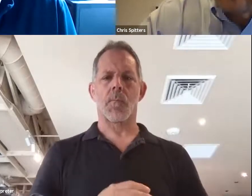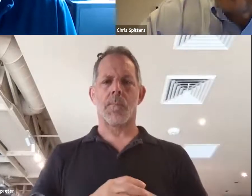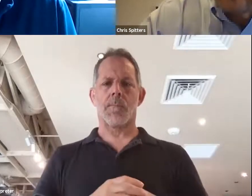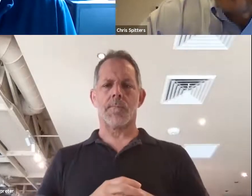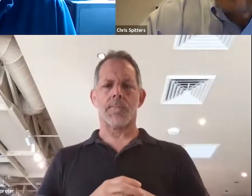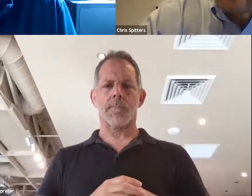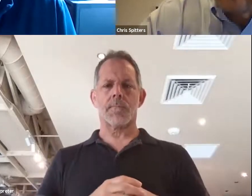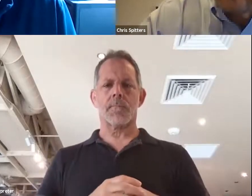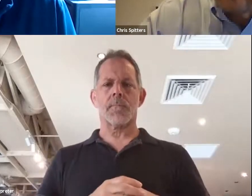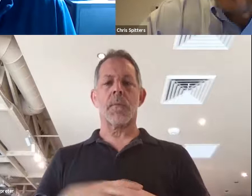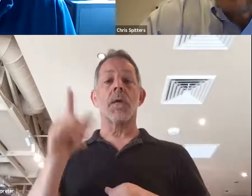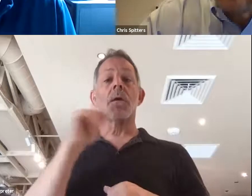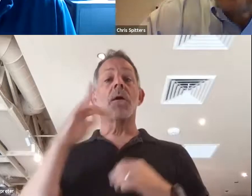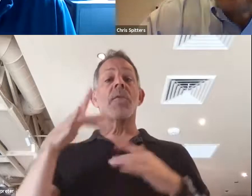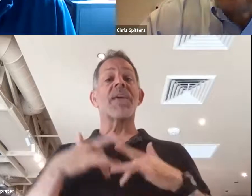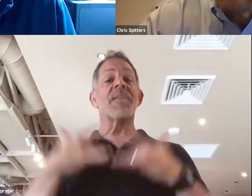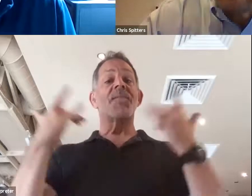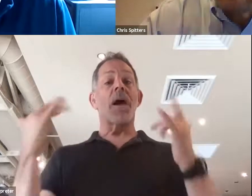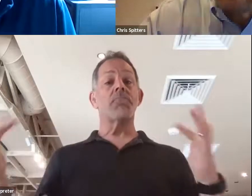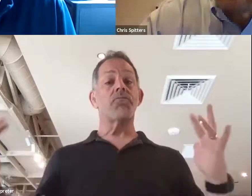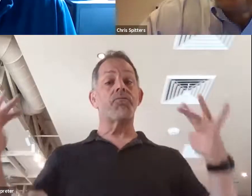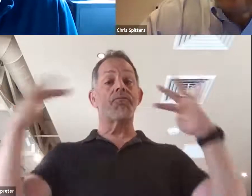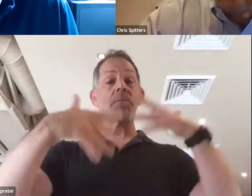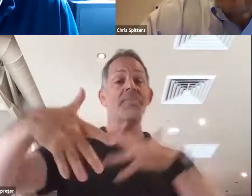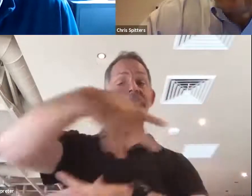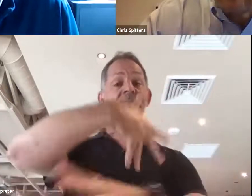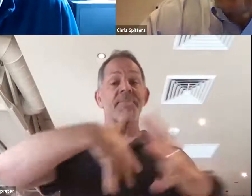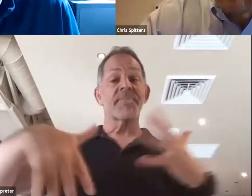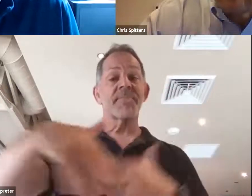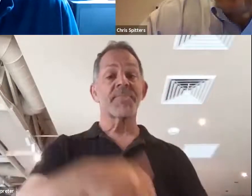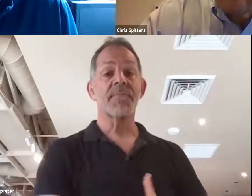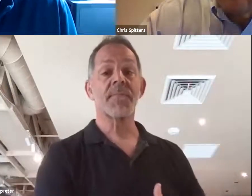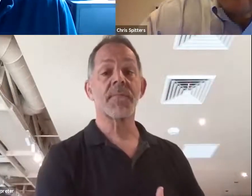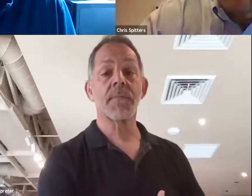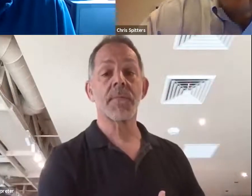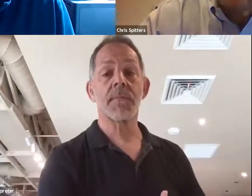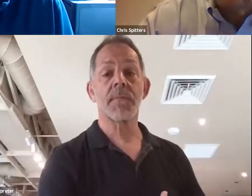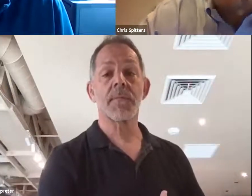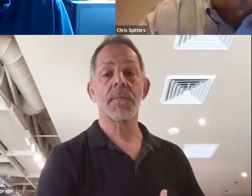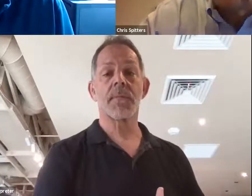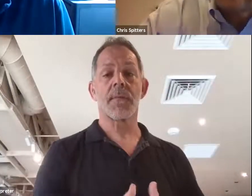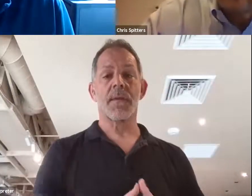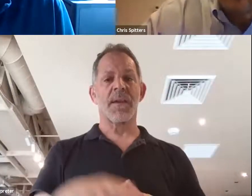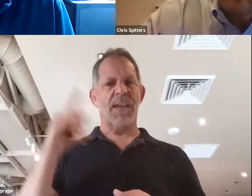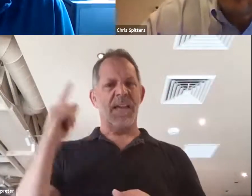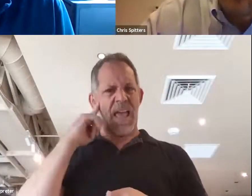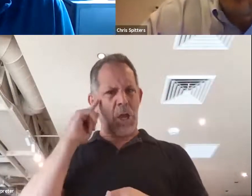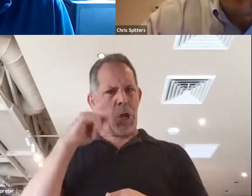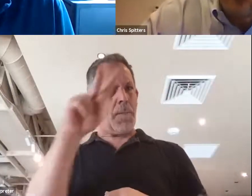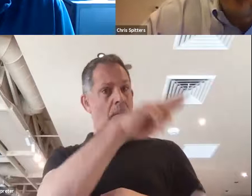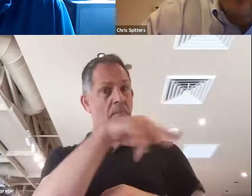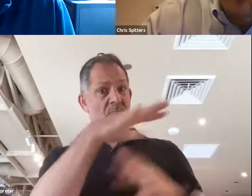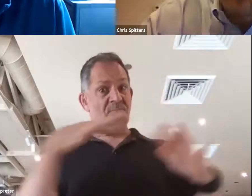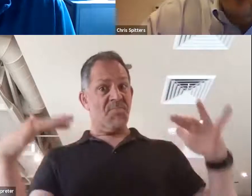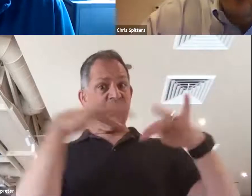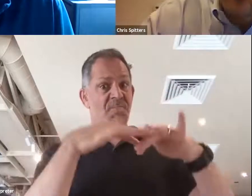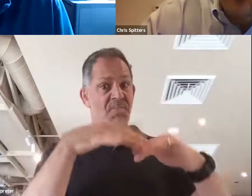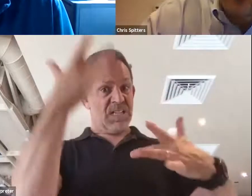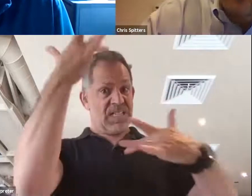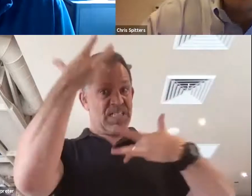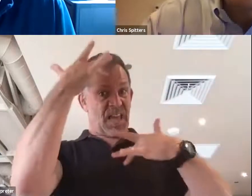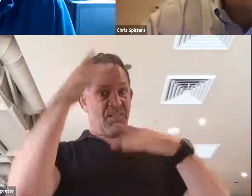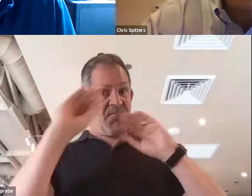low hospitalization rates as a cause to move forward with reopening. Can you talk about the threat of overwhelming hospitals and how quickly that can happen?